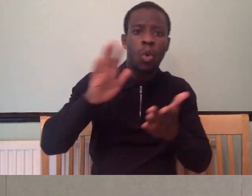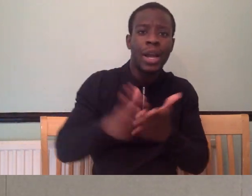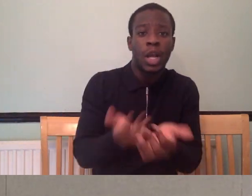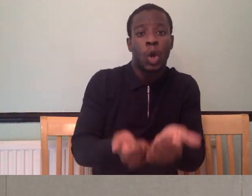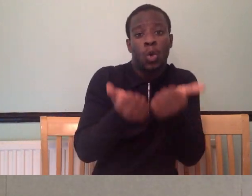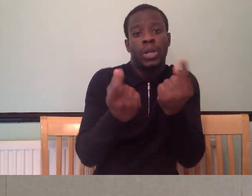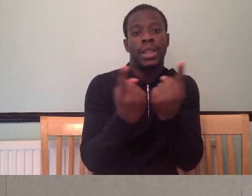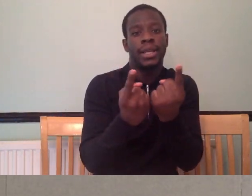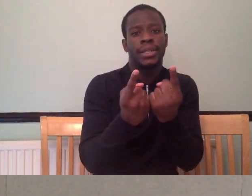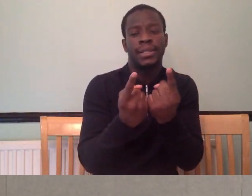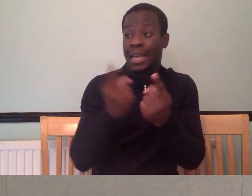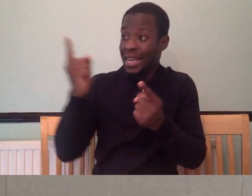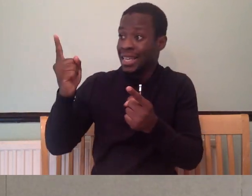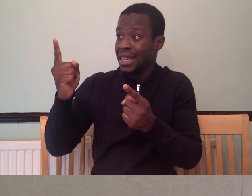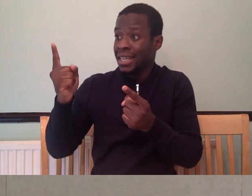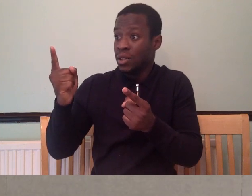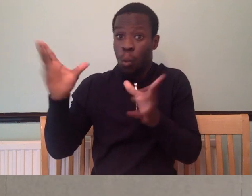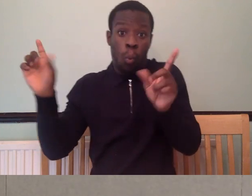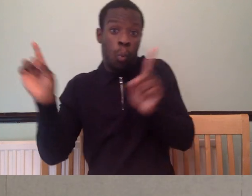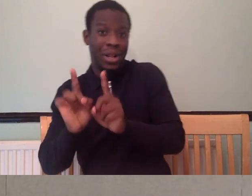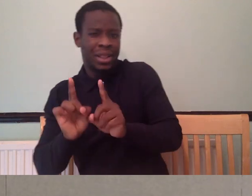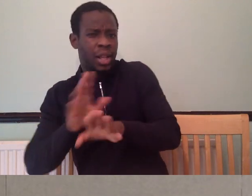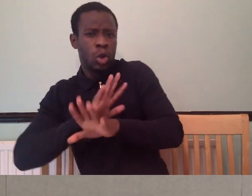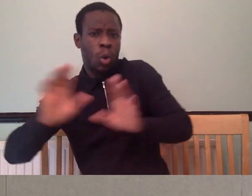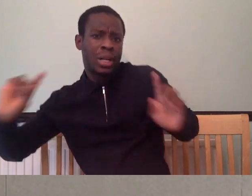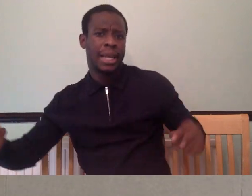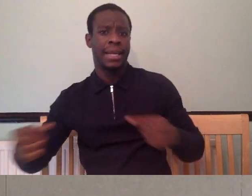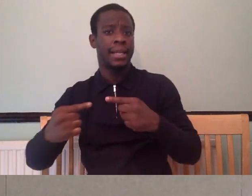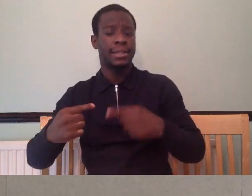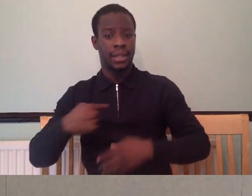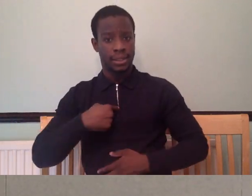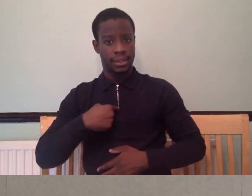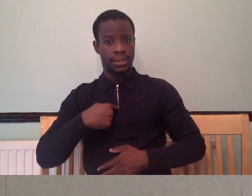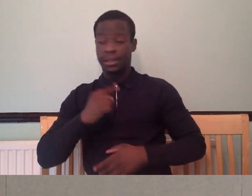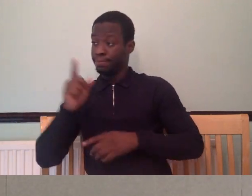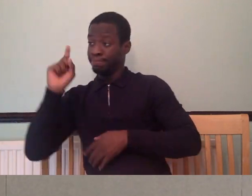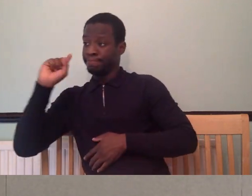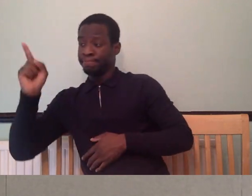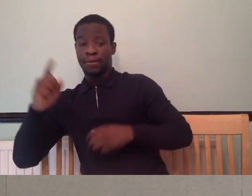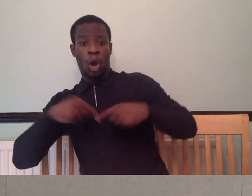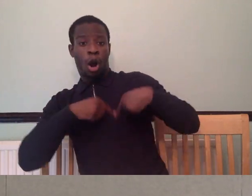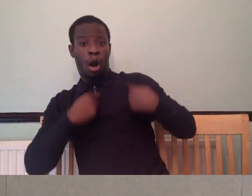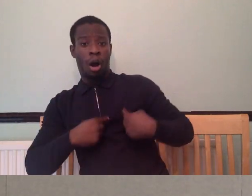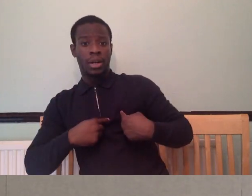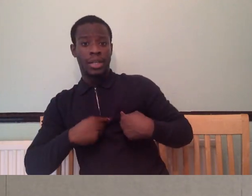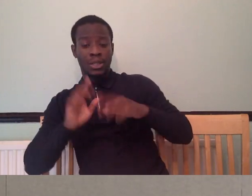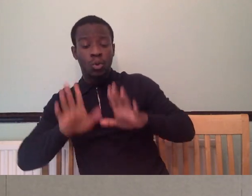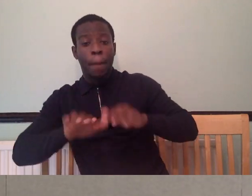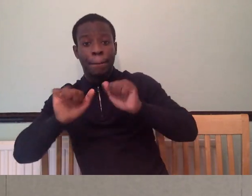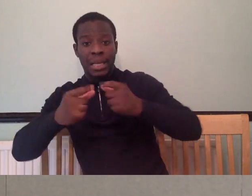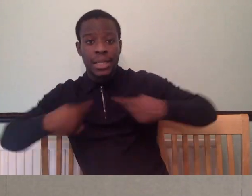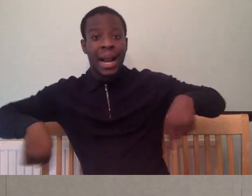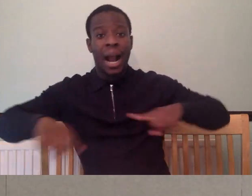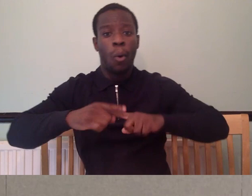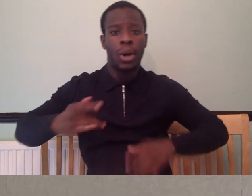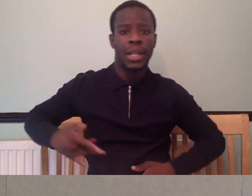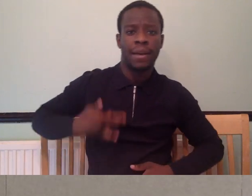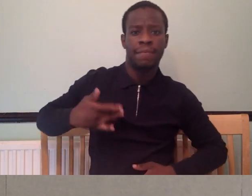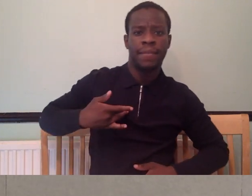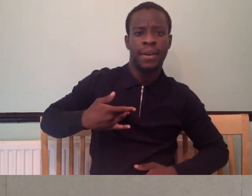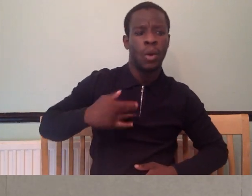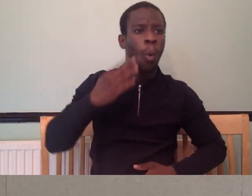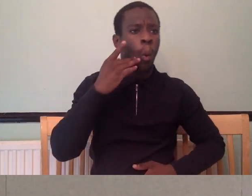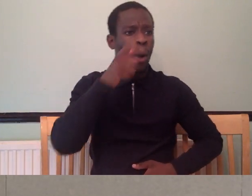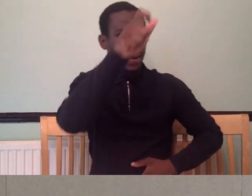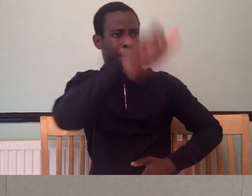us and not against us, that his heart is to bless our lives. When people